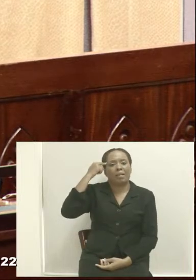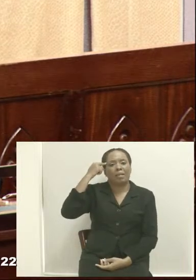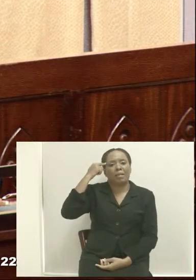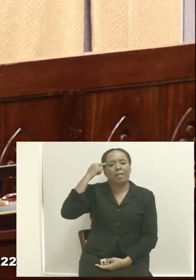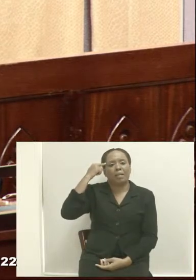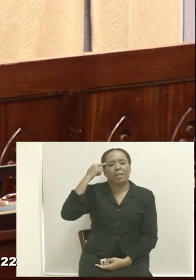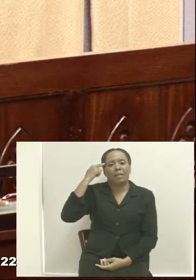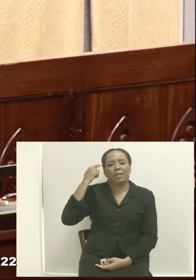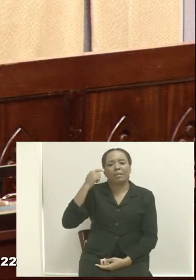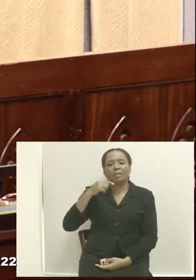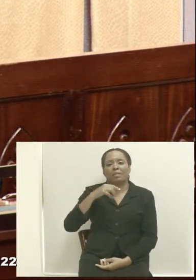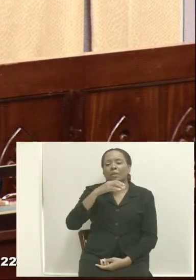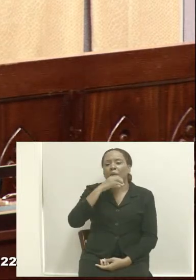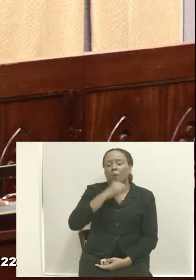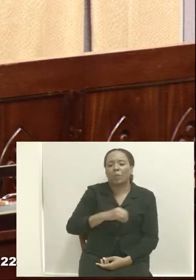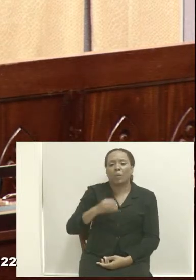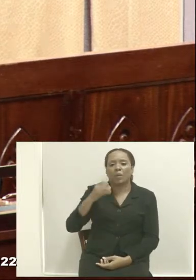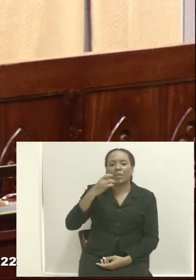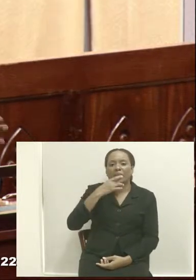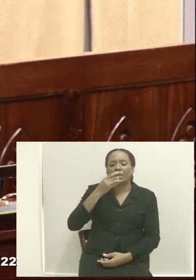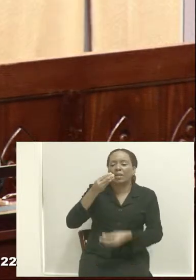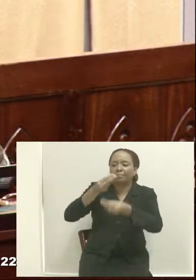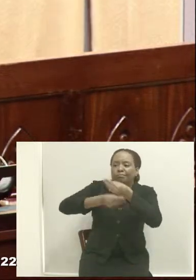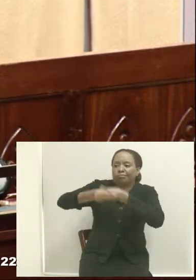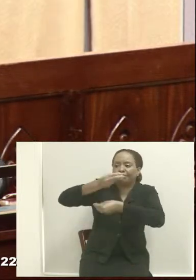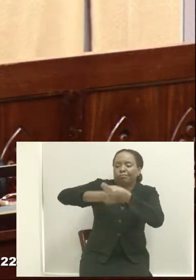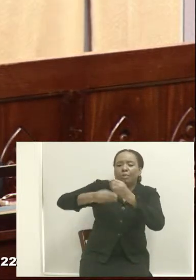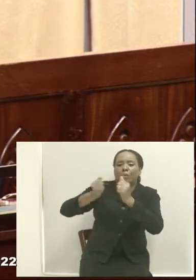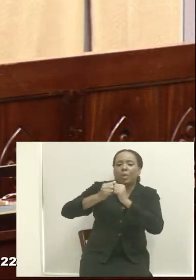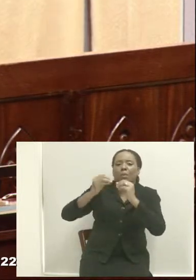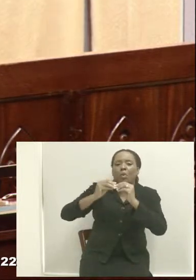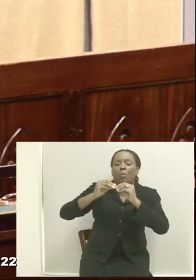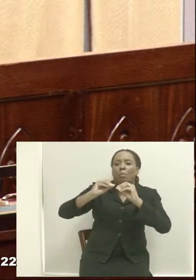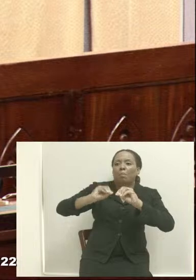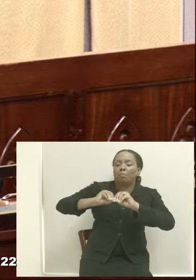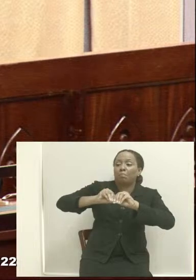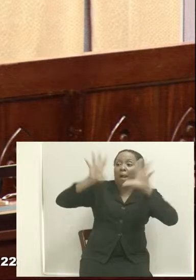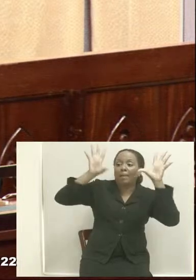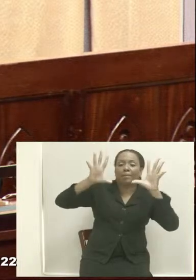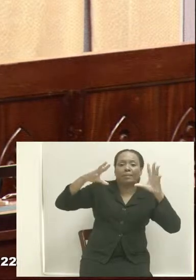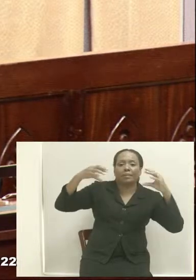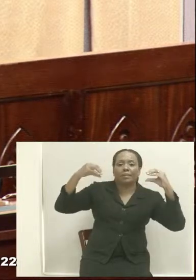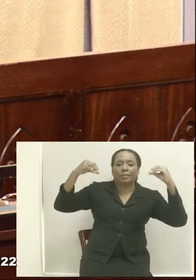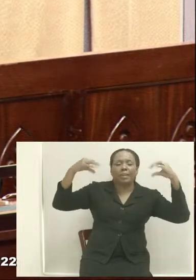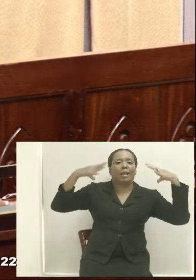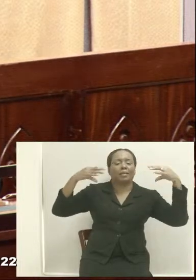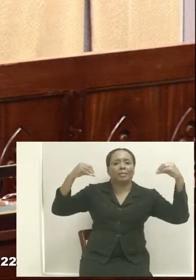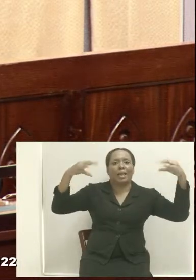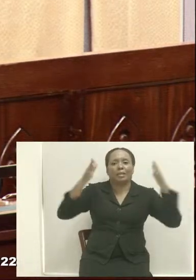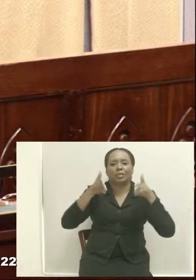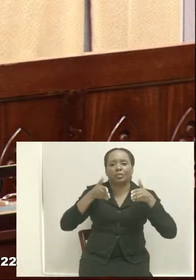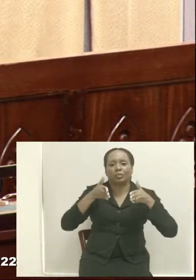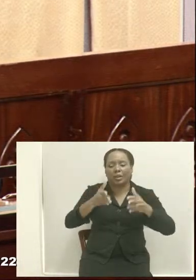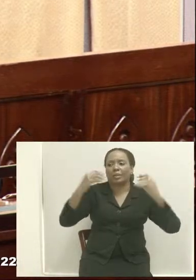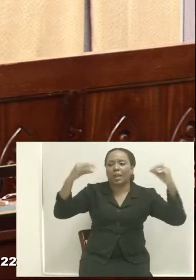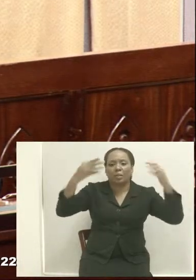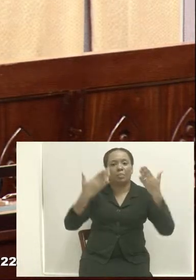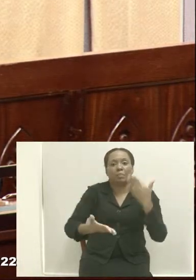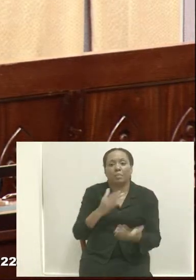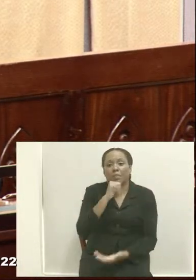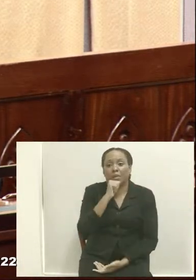smart lights, these brighter LED bulbs, I think they were, was under this program. Perhaps not. But if that's not the case, I'm still keen to know.